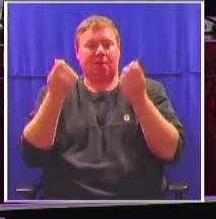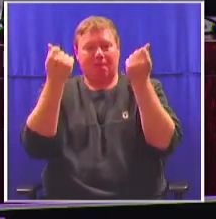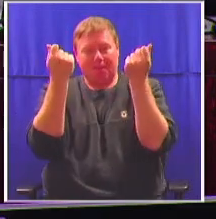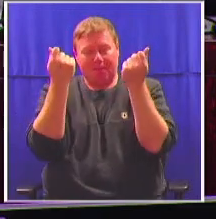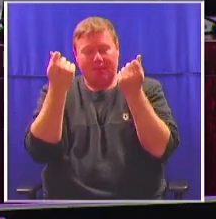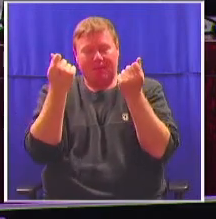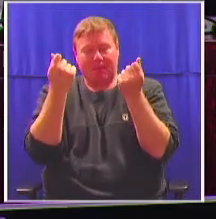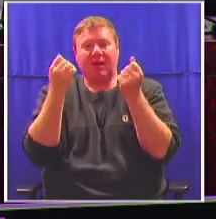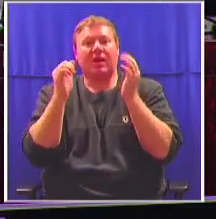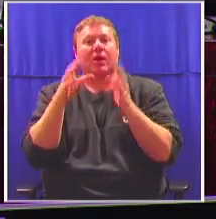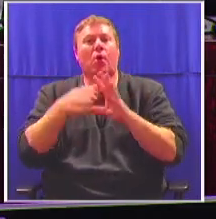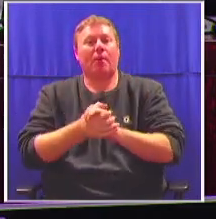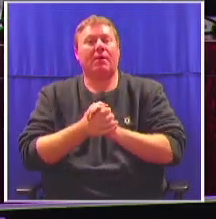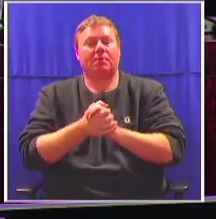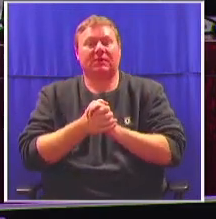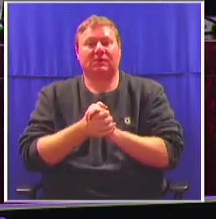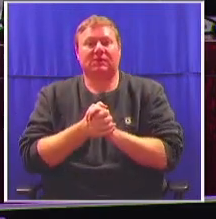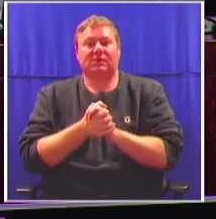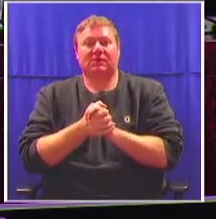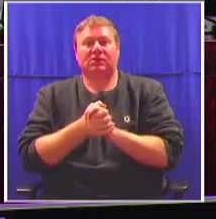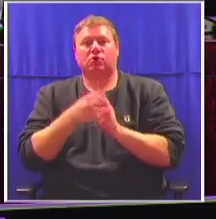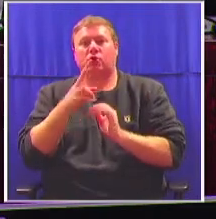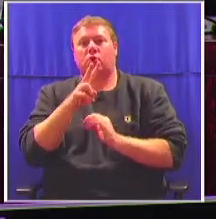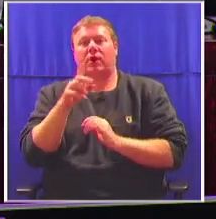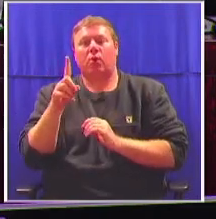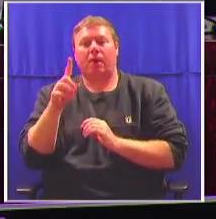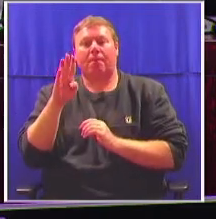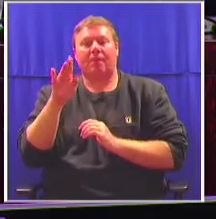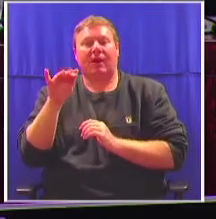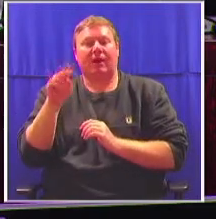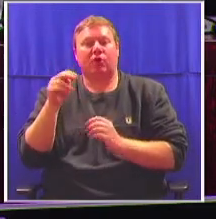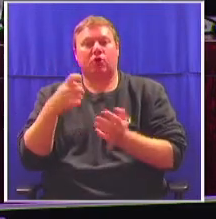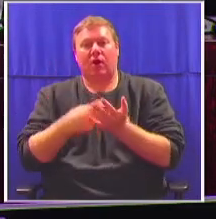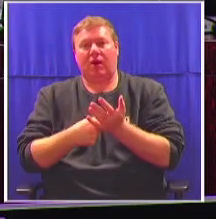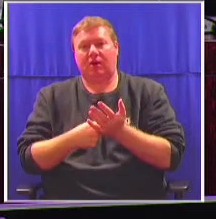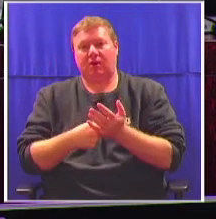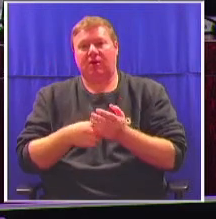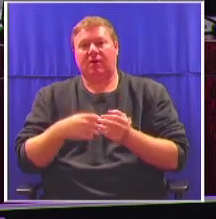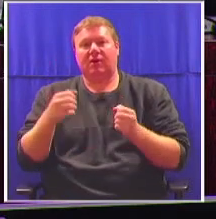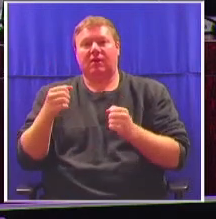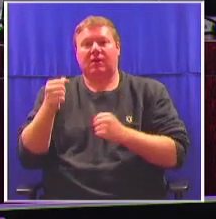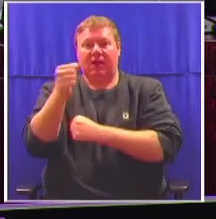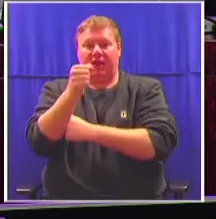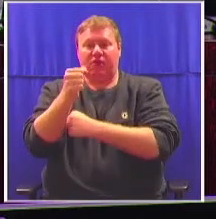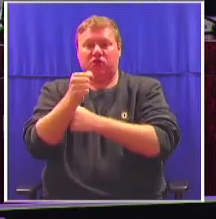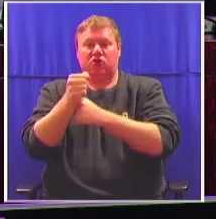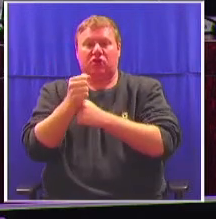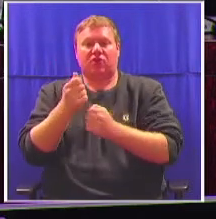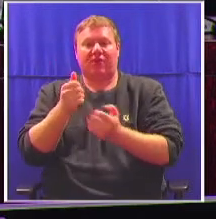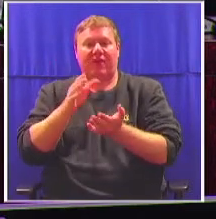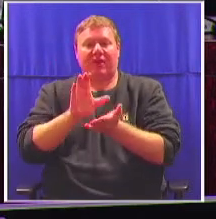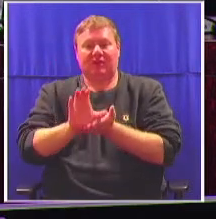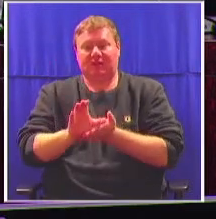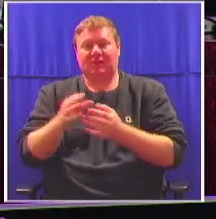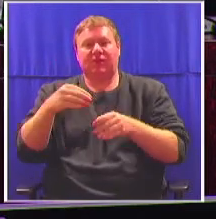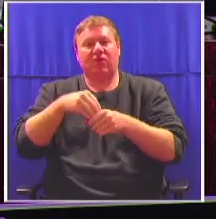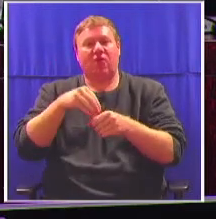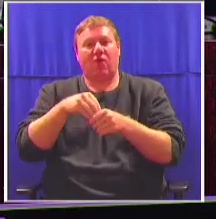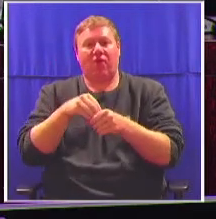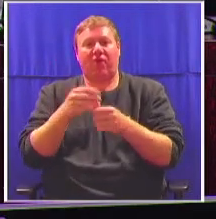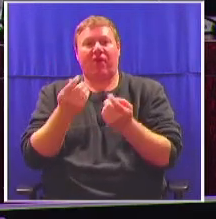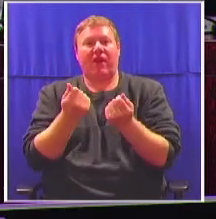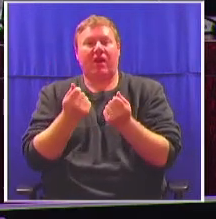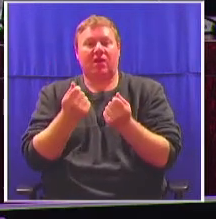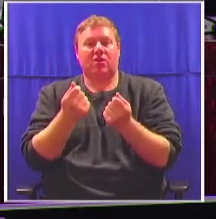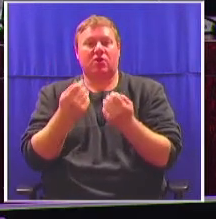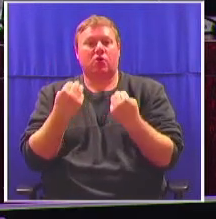rand, the infrastructure fund will engage with financial markets to